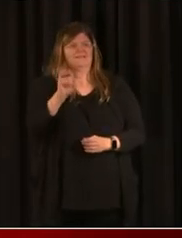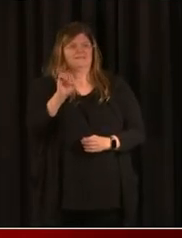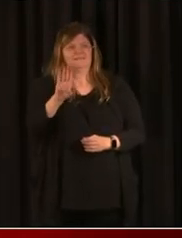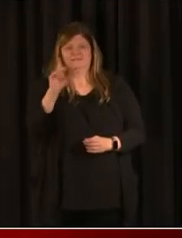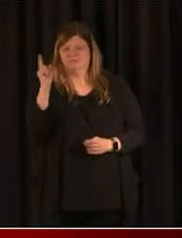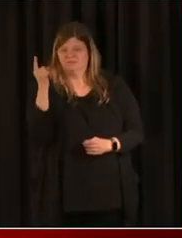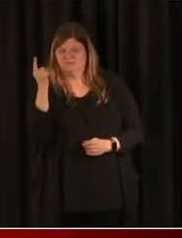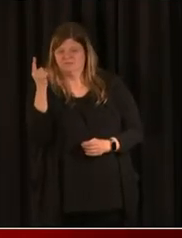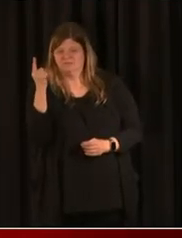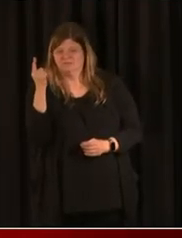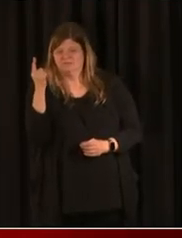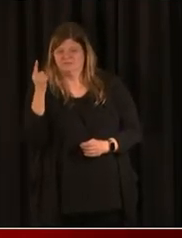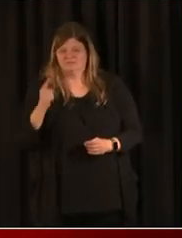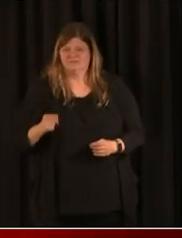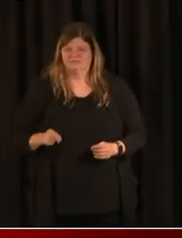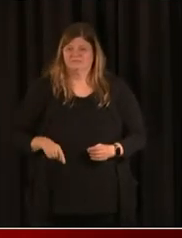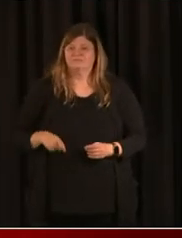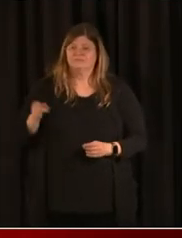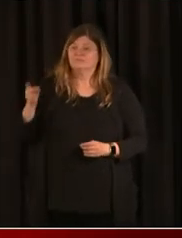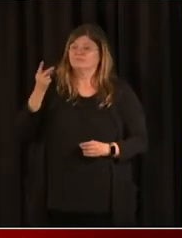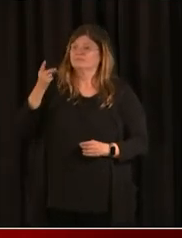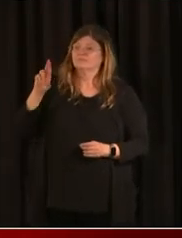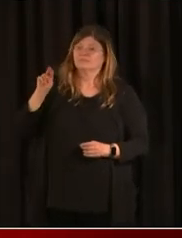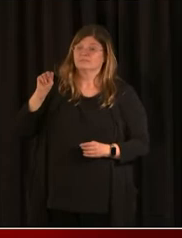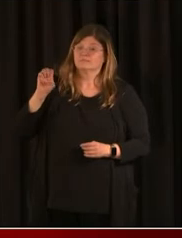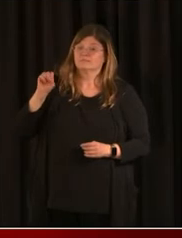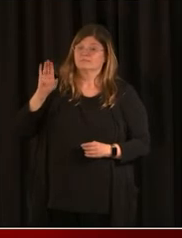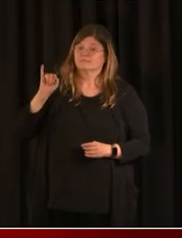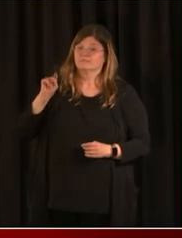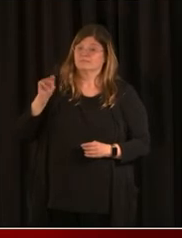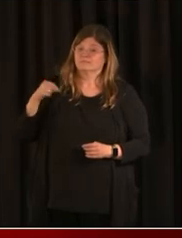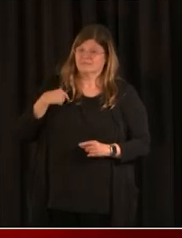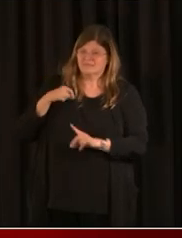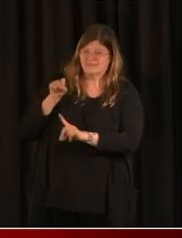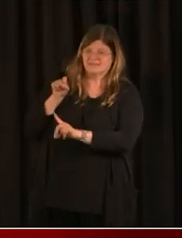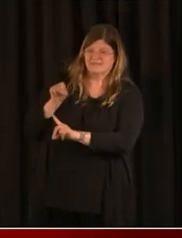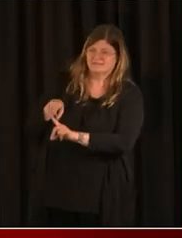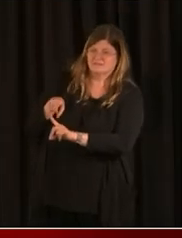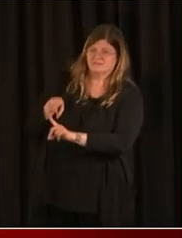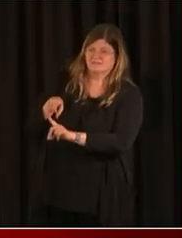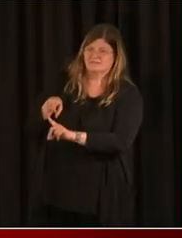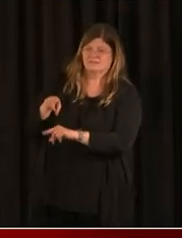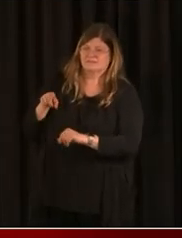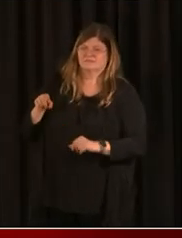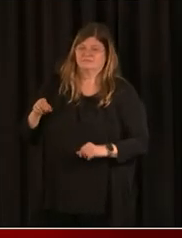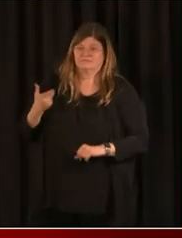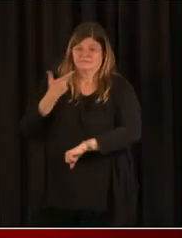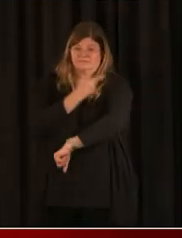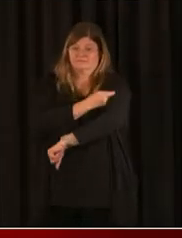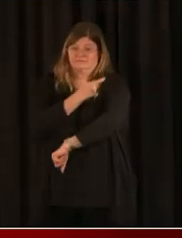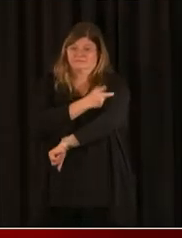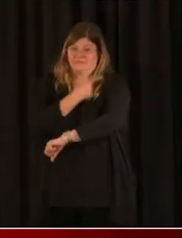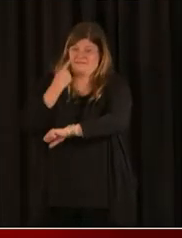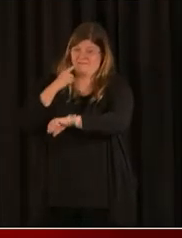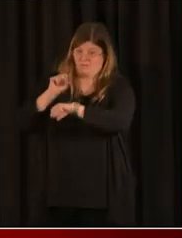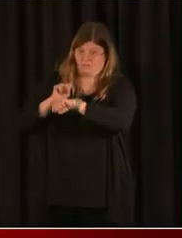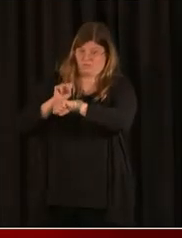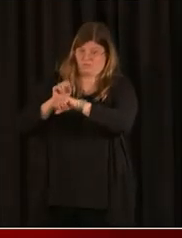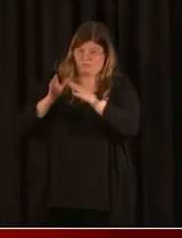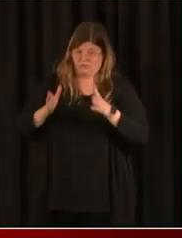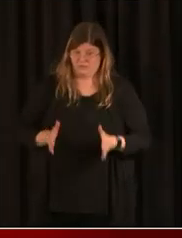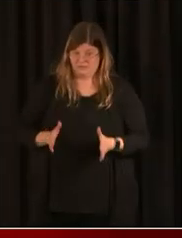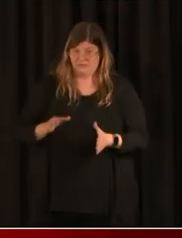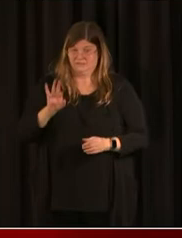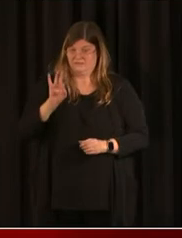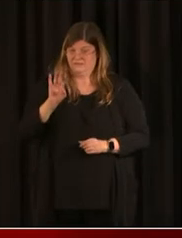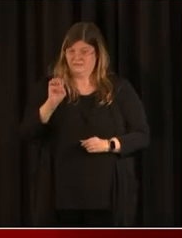want to confirm that dose 2 for the vaccine for employees will be on February 15th and February 16th?